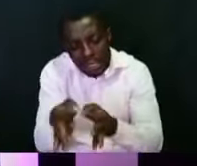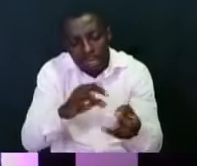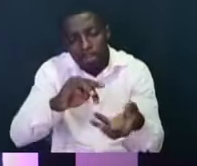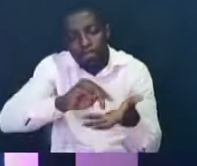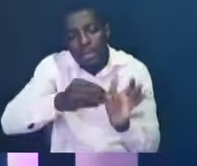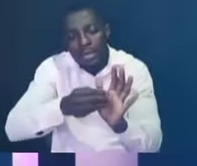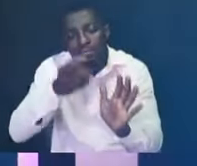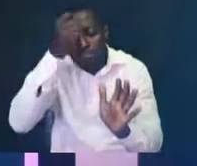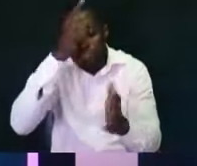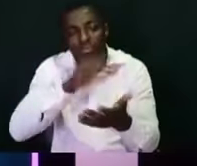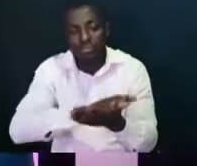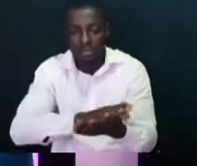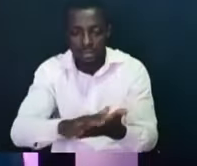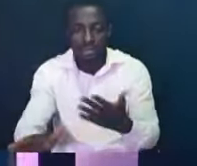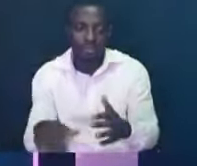to